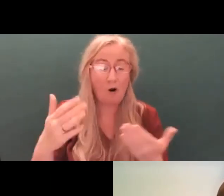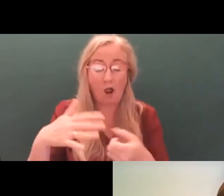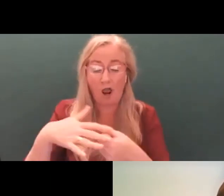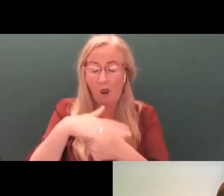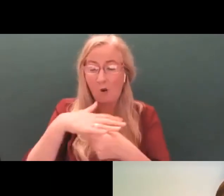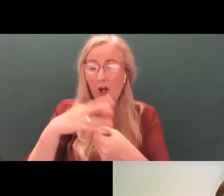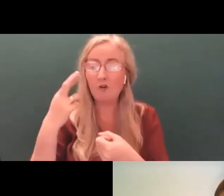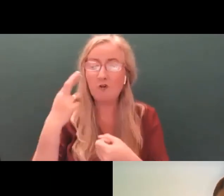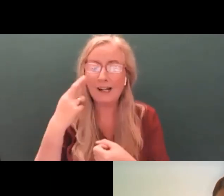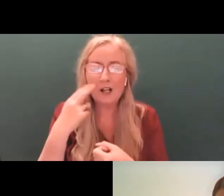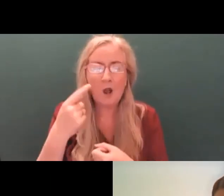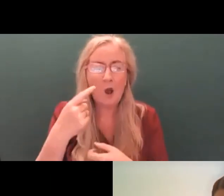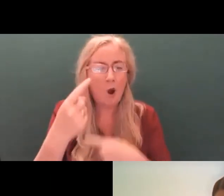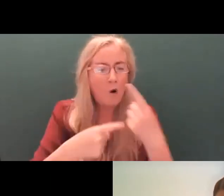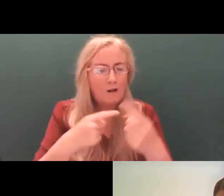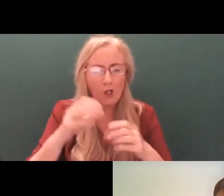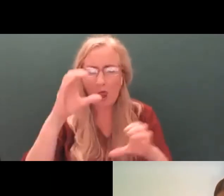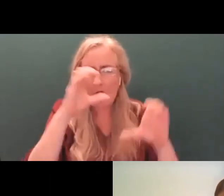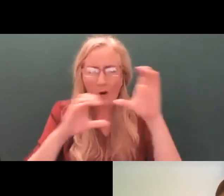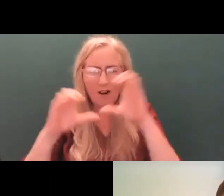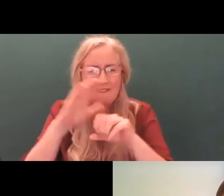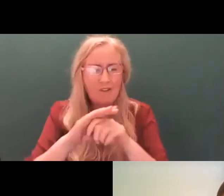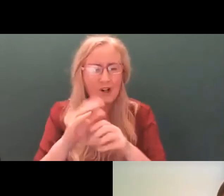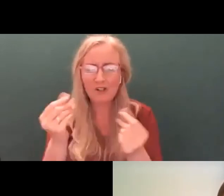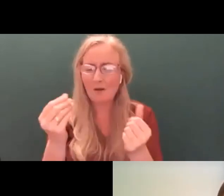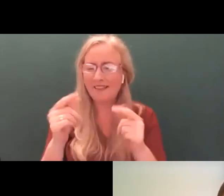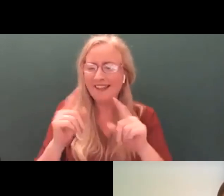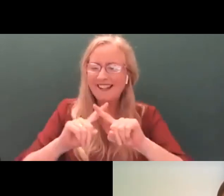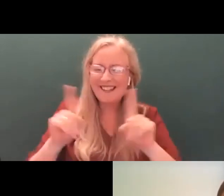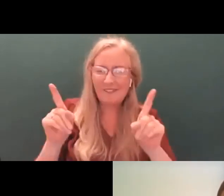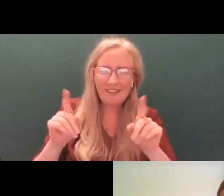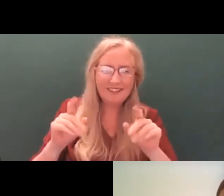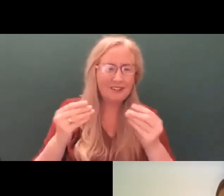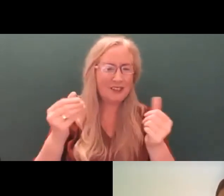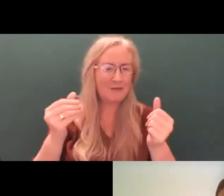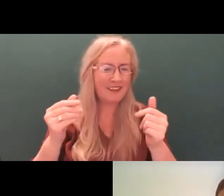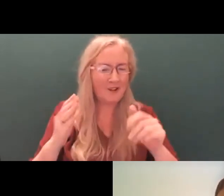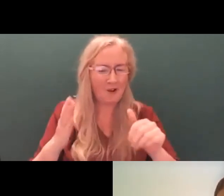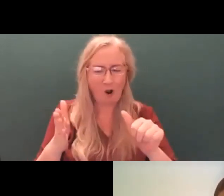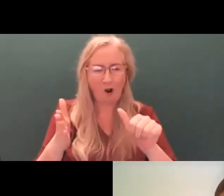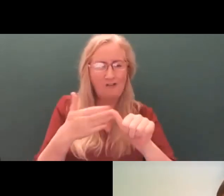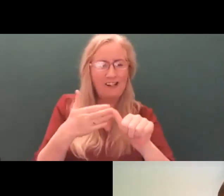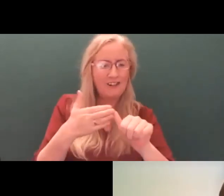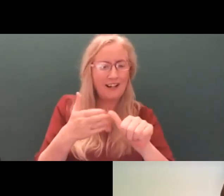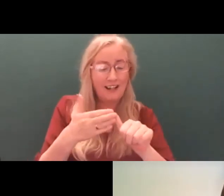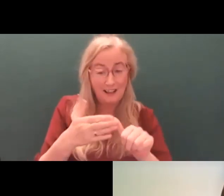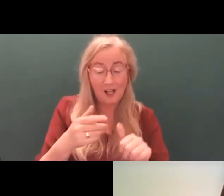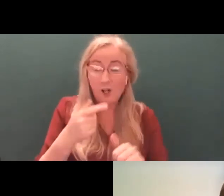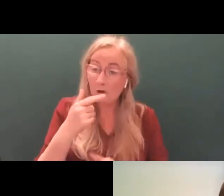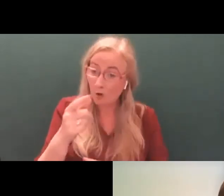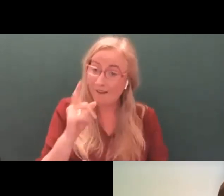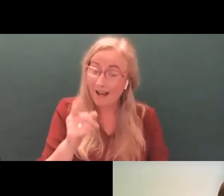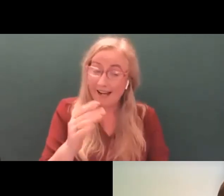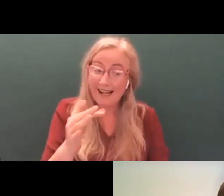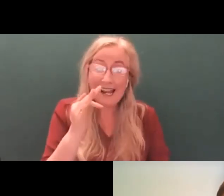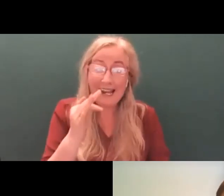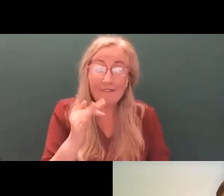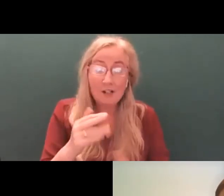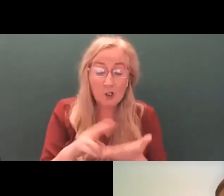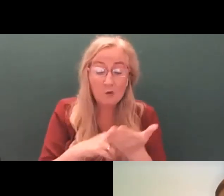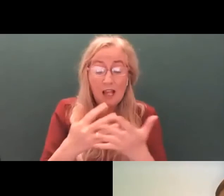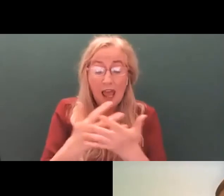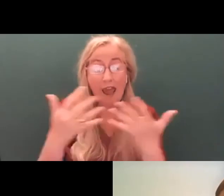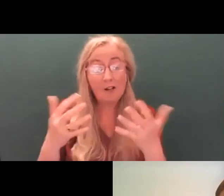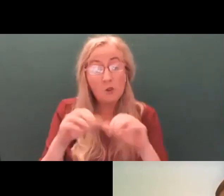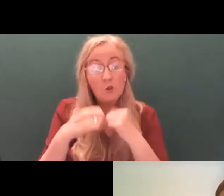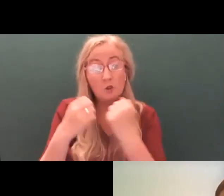always looking for something a bit quirky, a bit original. Do you advise that if someone's using a lot of social media, that